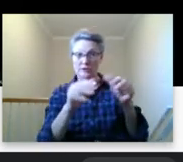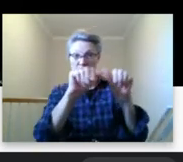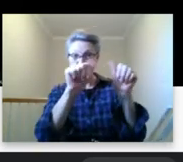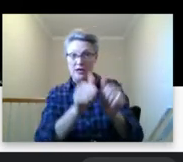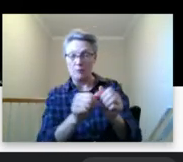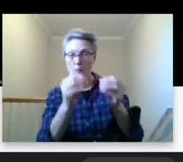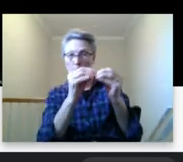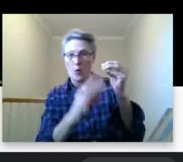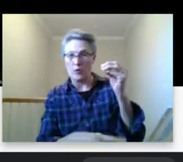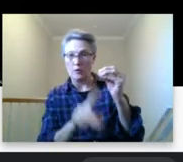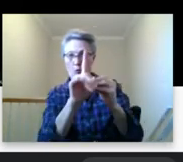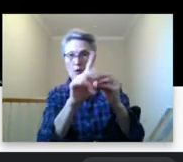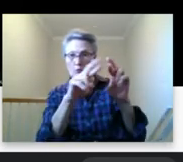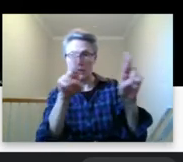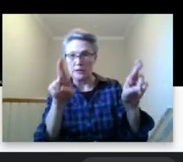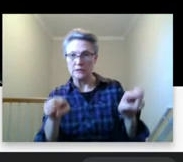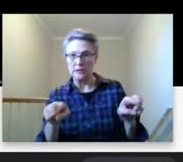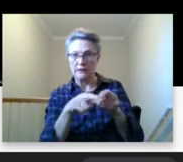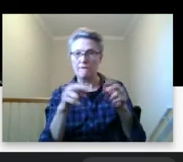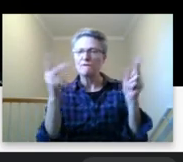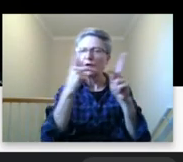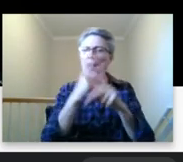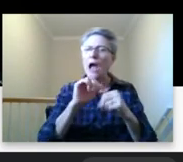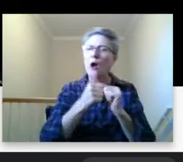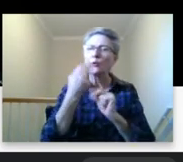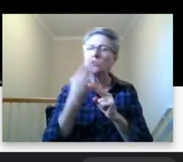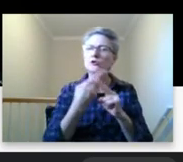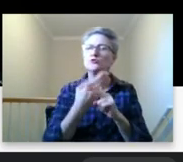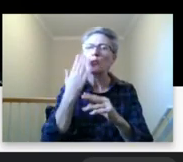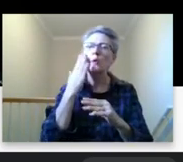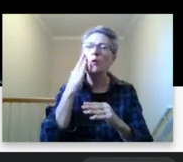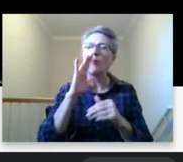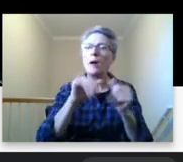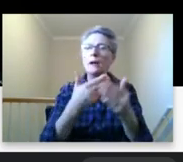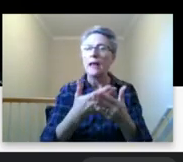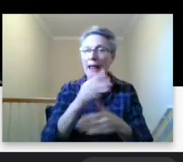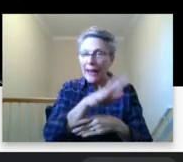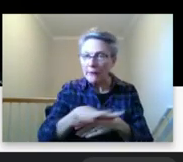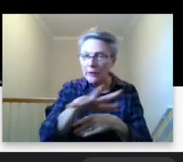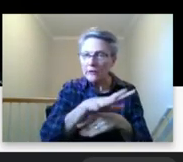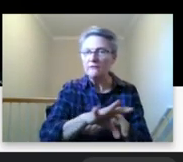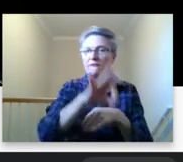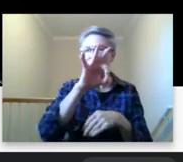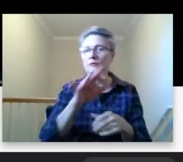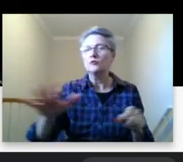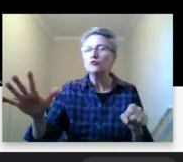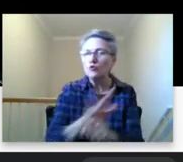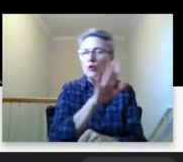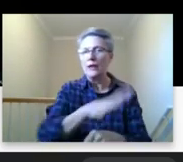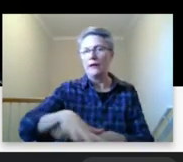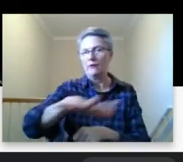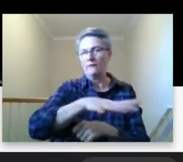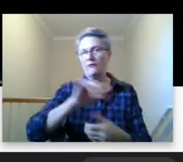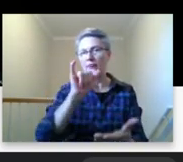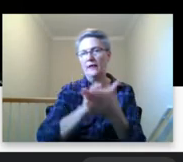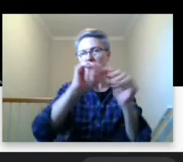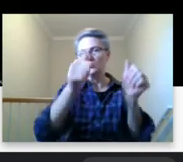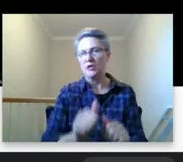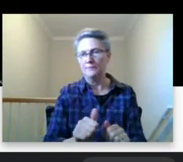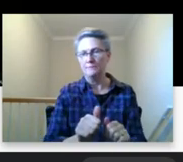we're going to figure out how we can use what we know about area to find that total area for that figure. So let's look